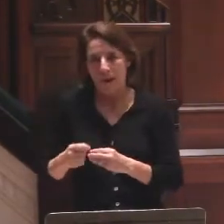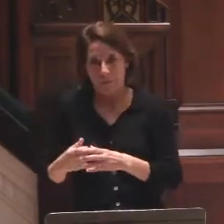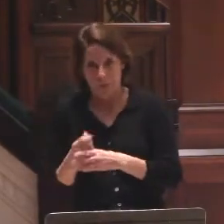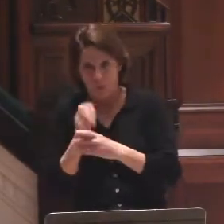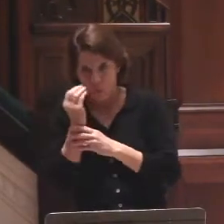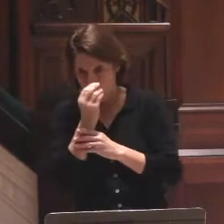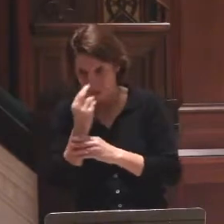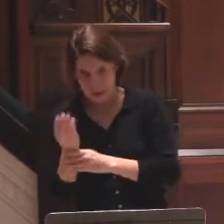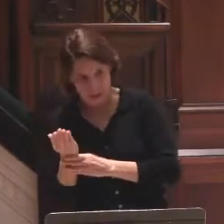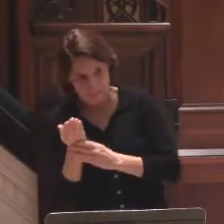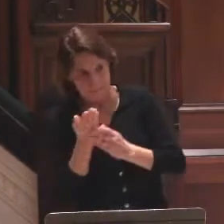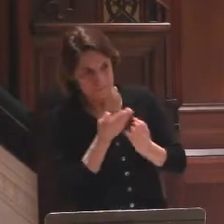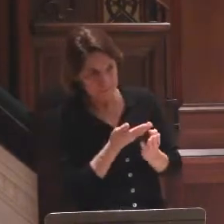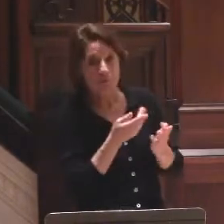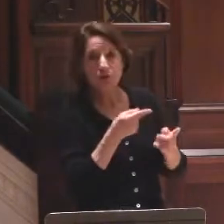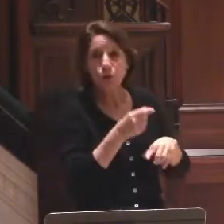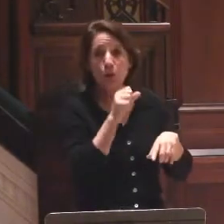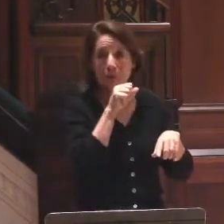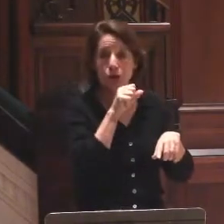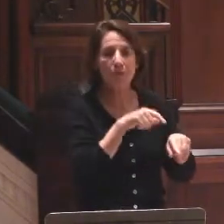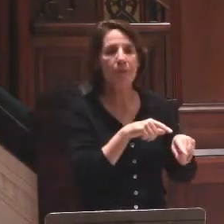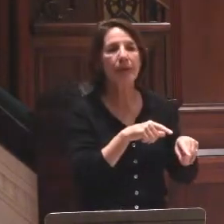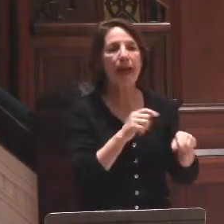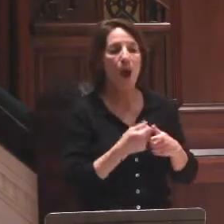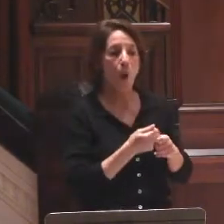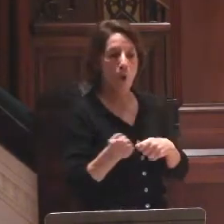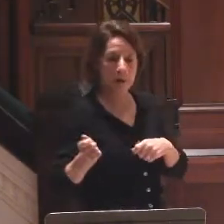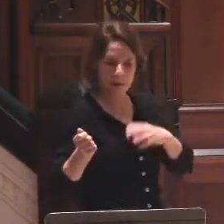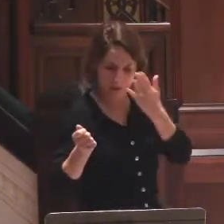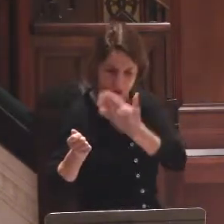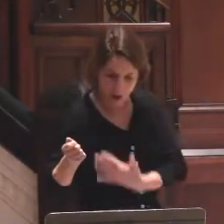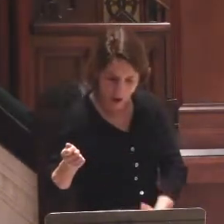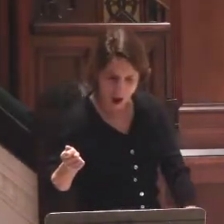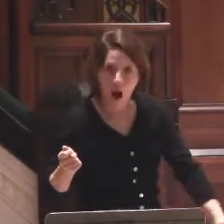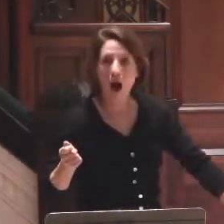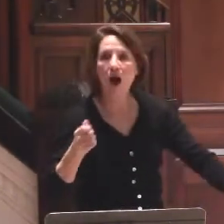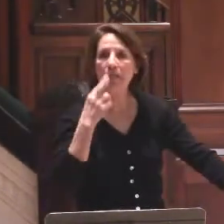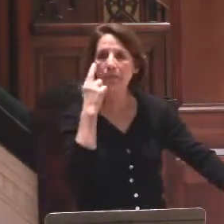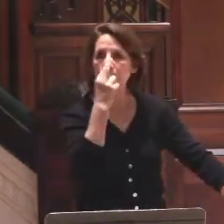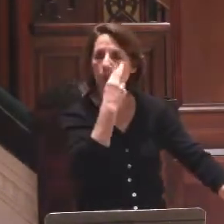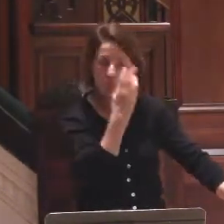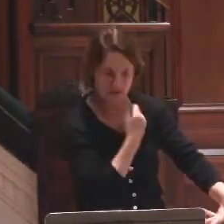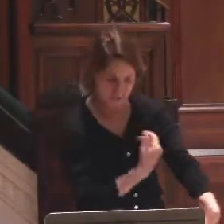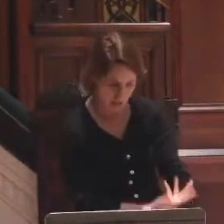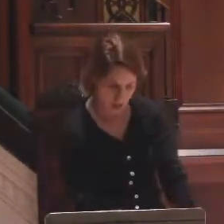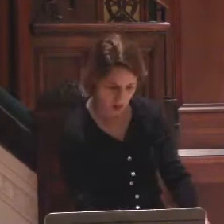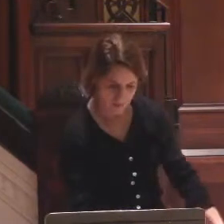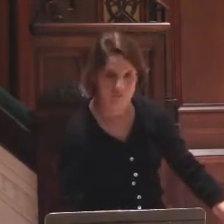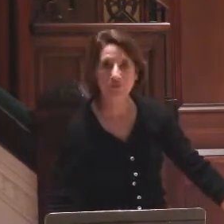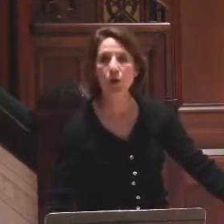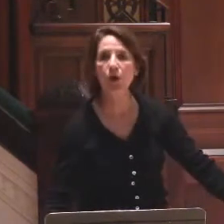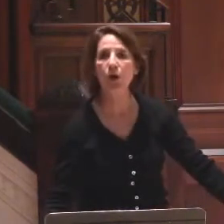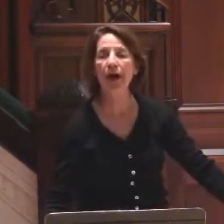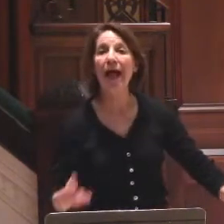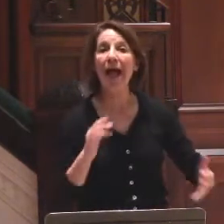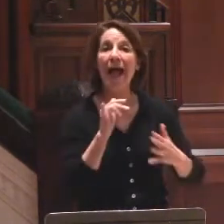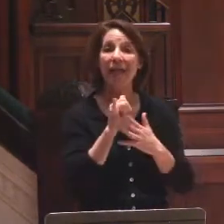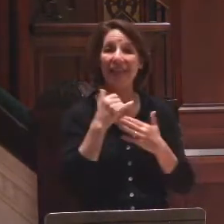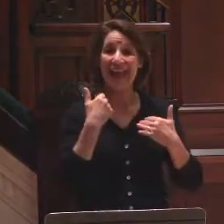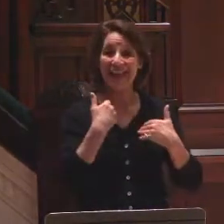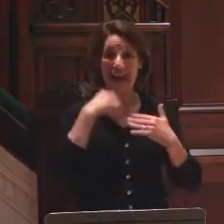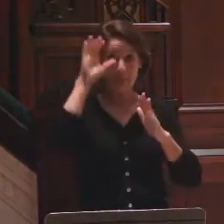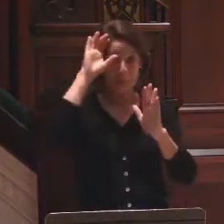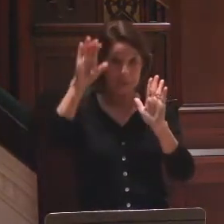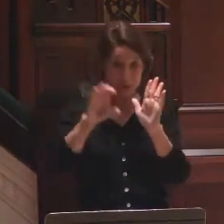bishop, and he opened his cloak, and all the roses fell on the floor, and this beautiful cloak had the image of Our